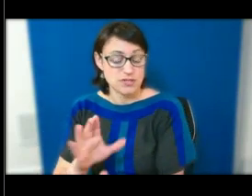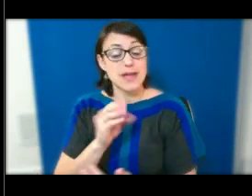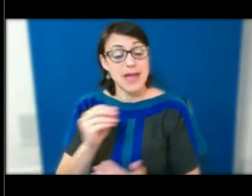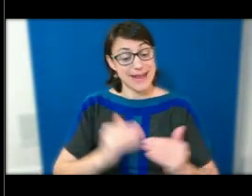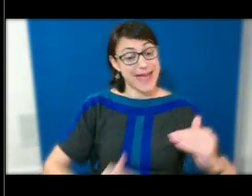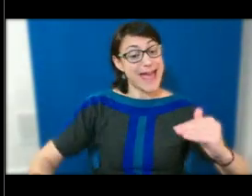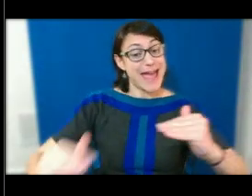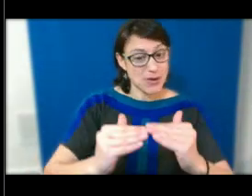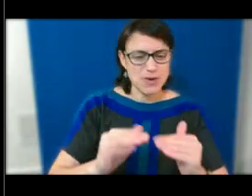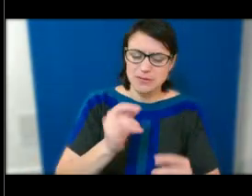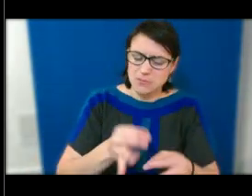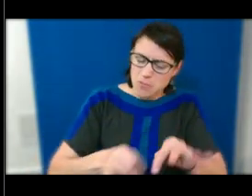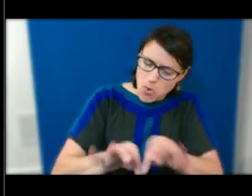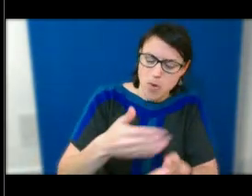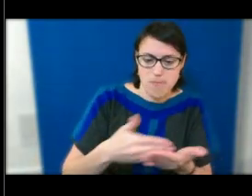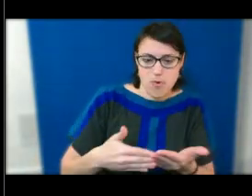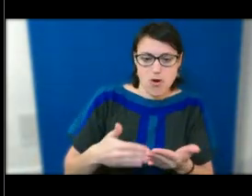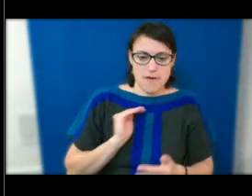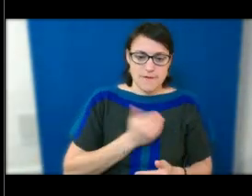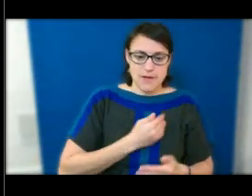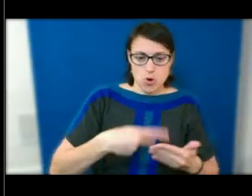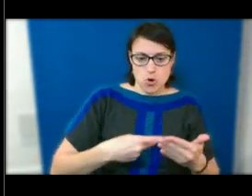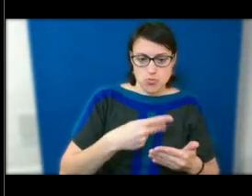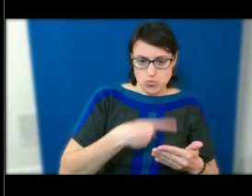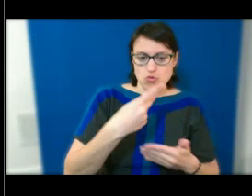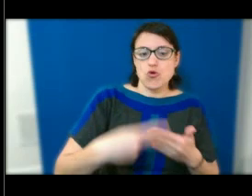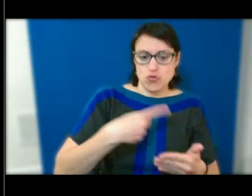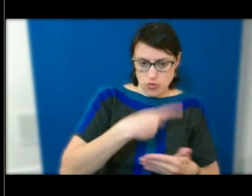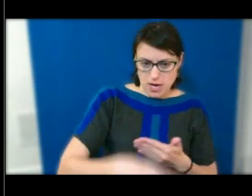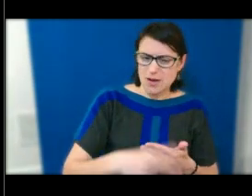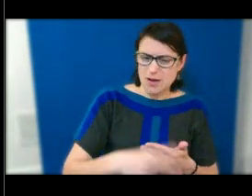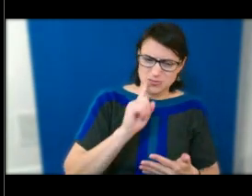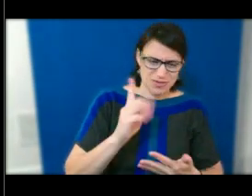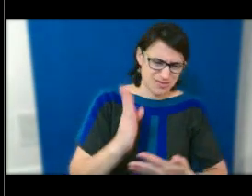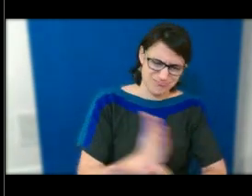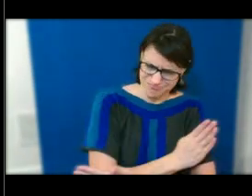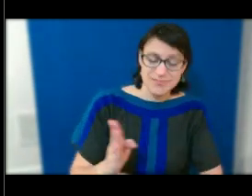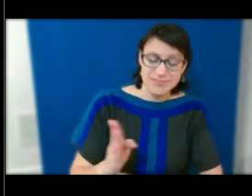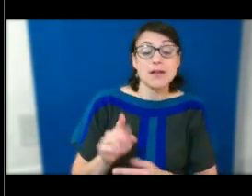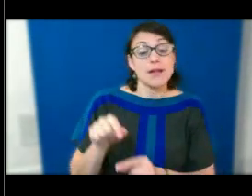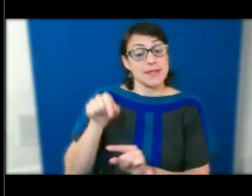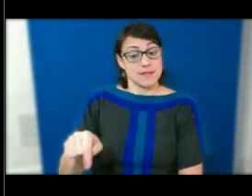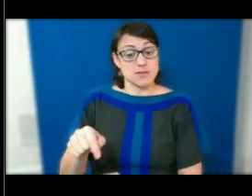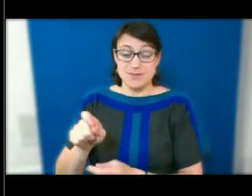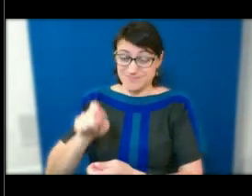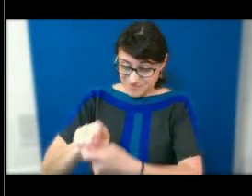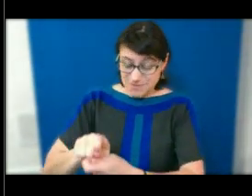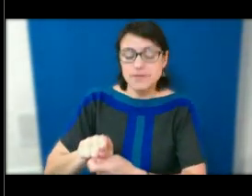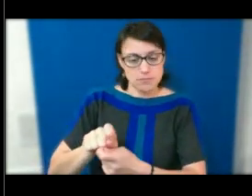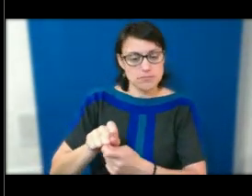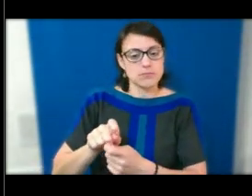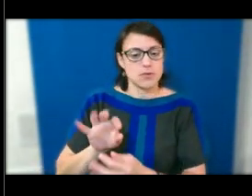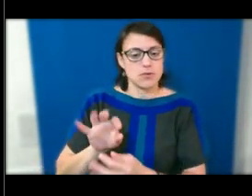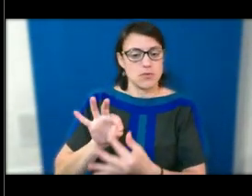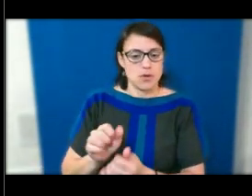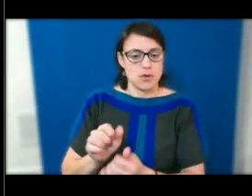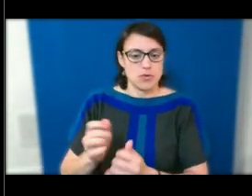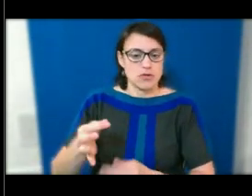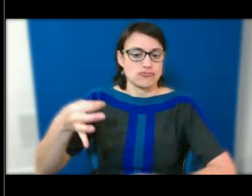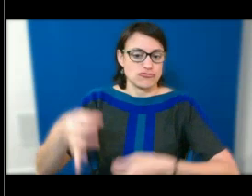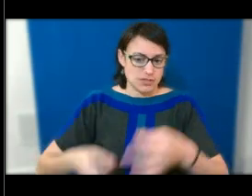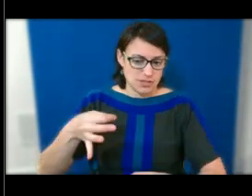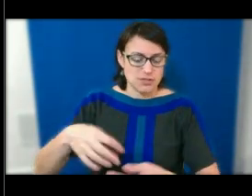programs across the board. This one in particular is a Justice for You program, and so far NOAA has awarded more than